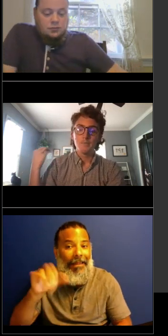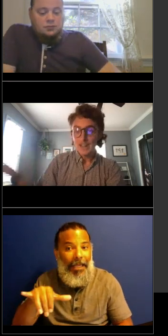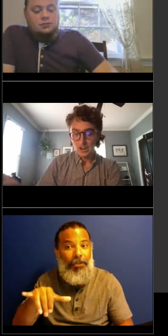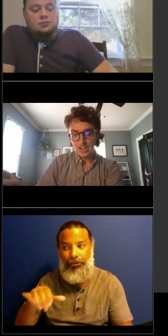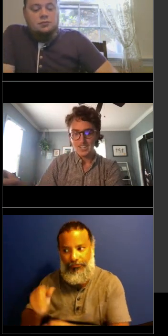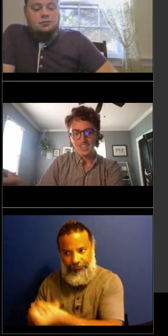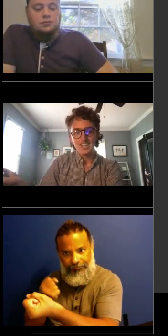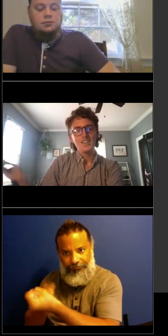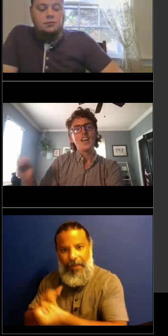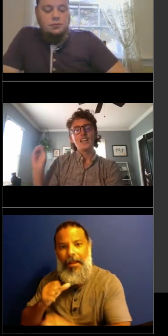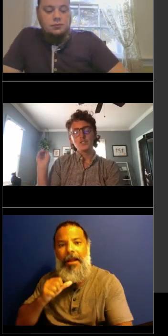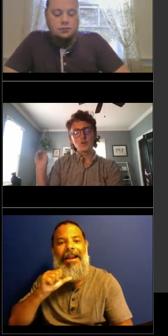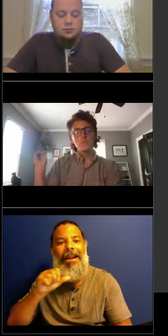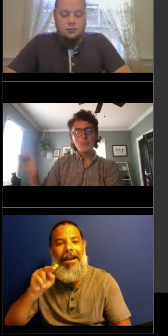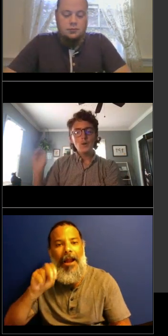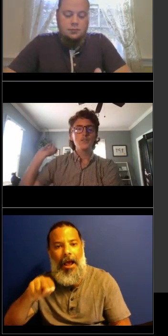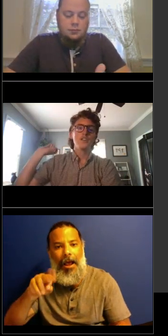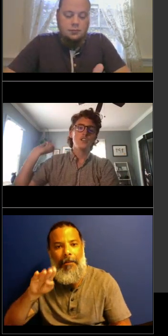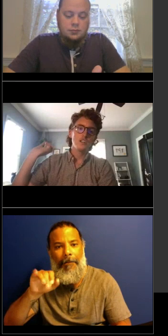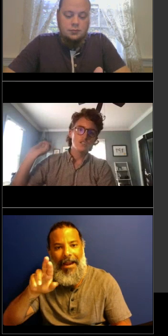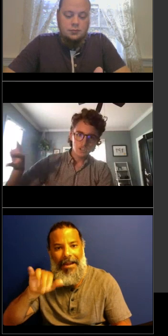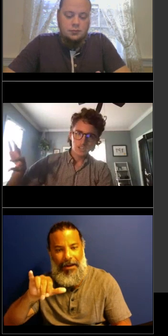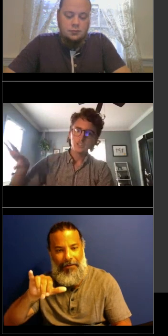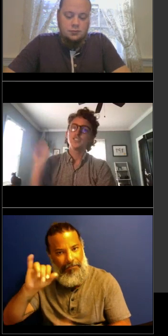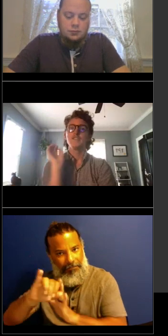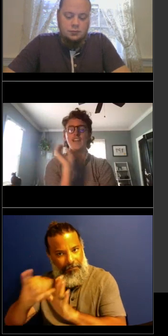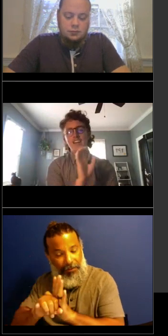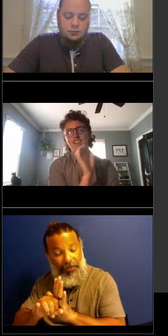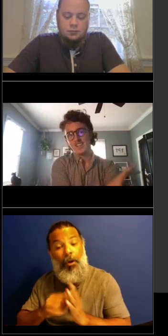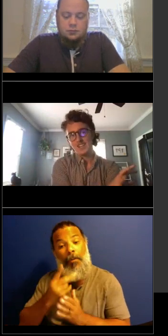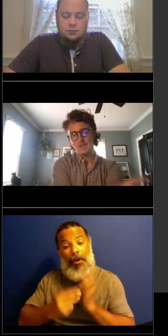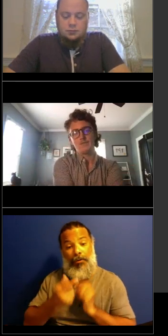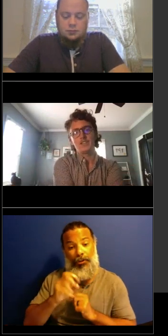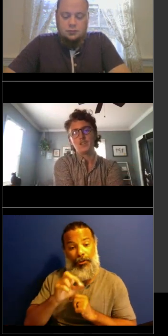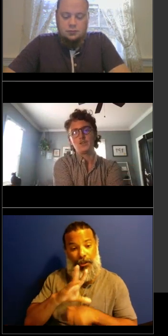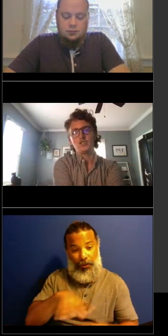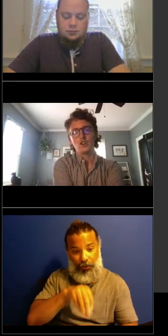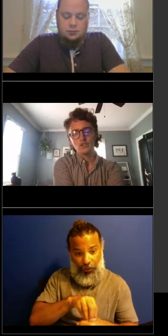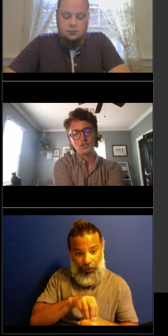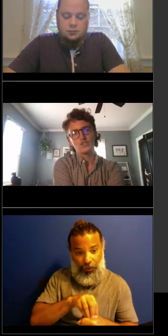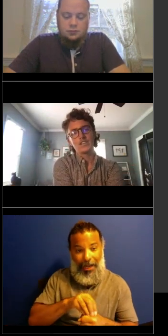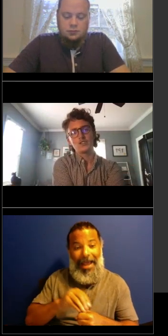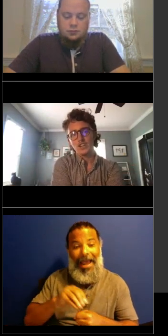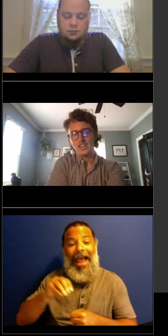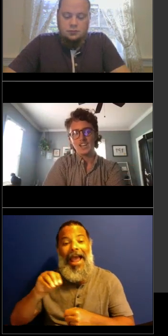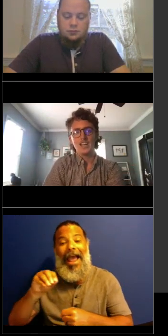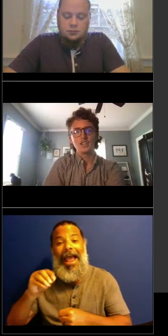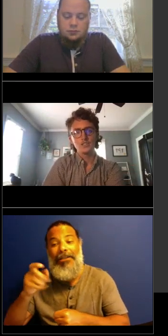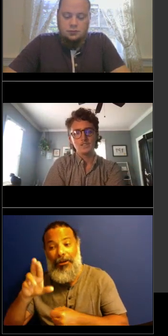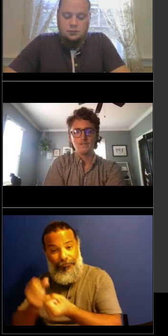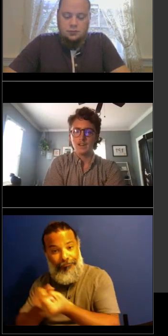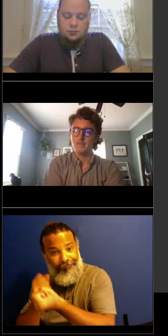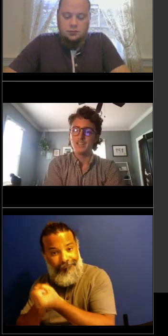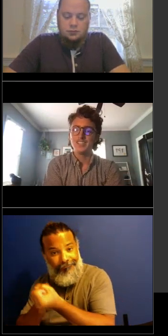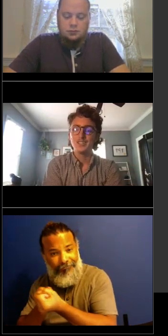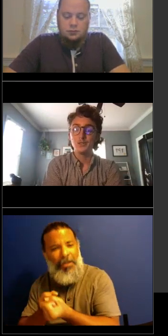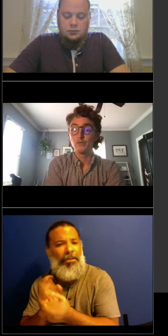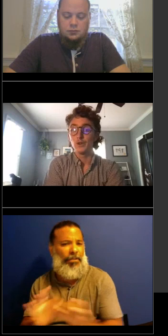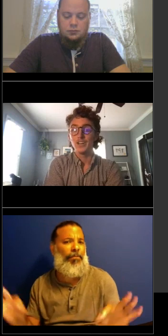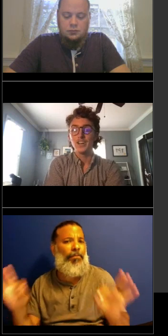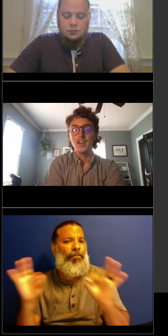someone's non-binary identity. And so both gender inclusive and identity affirming language are crucial in creating an inclusive